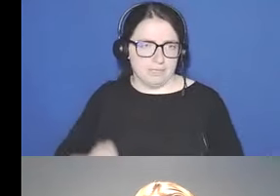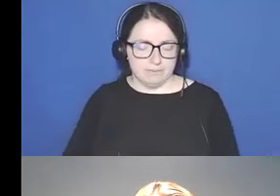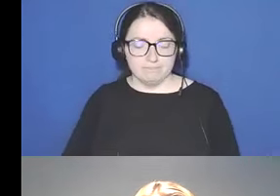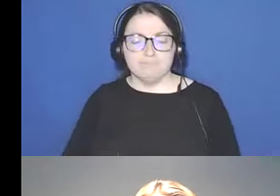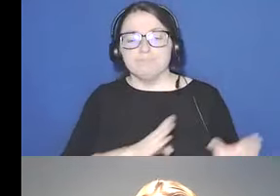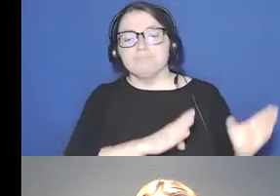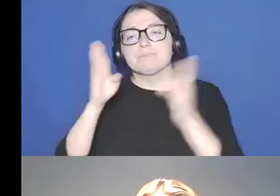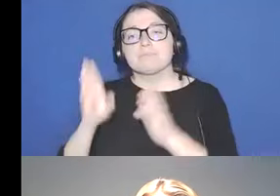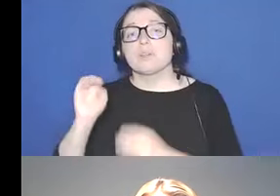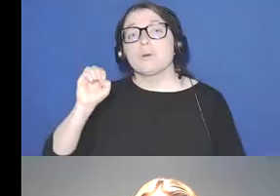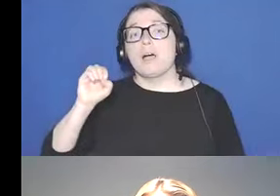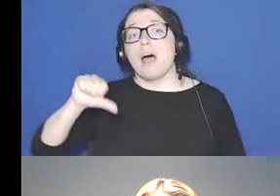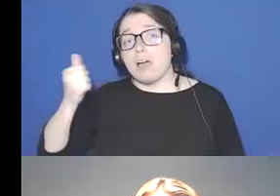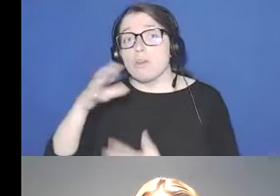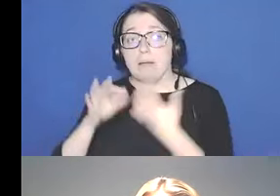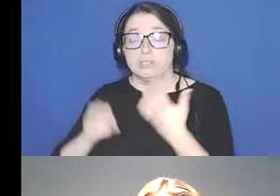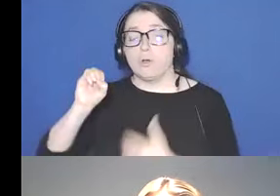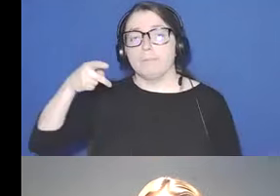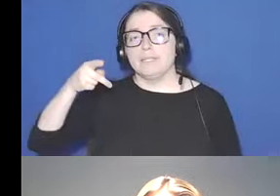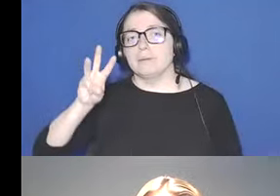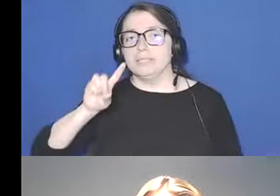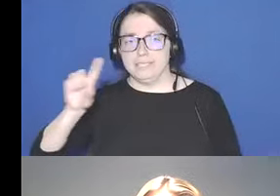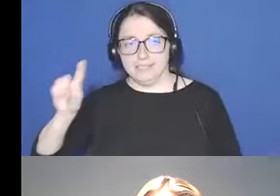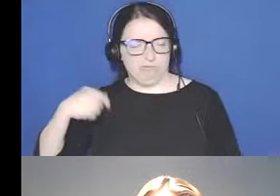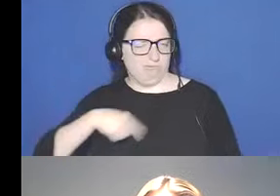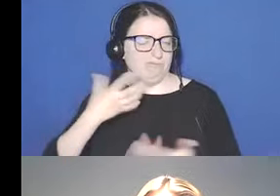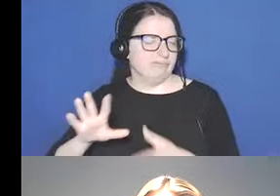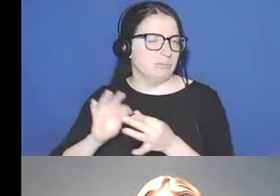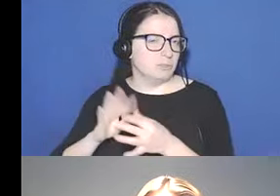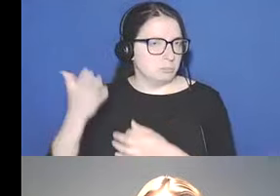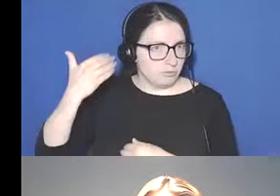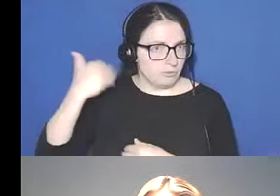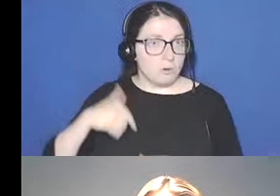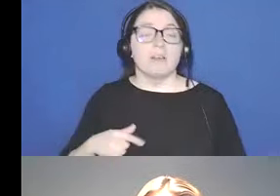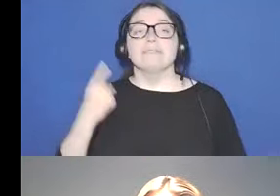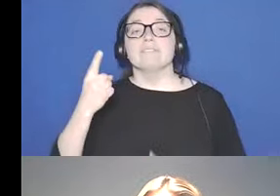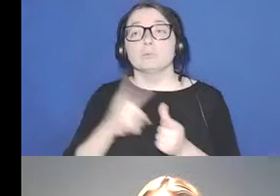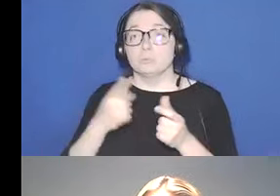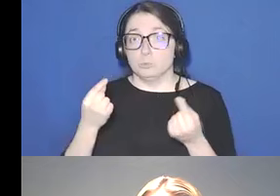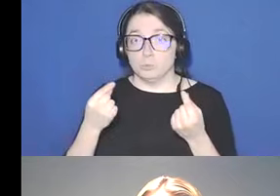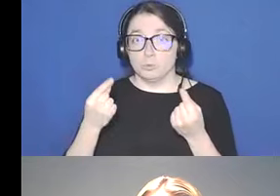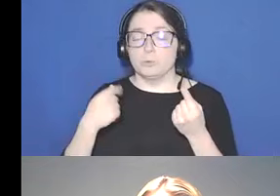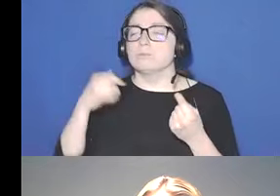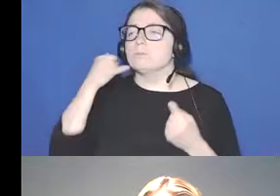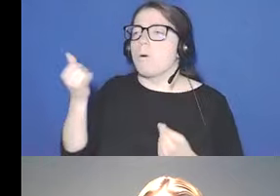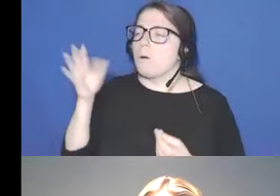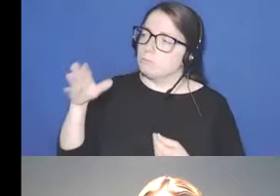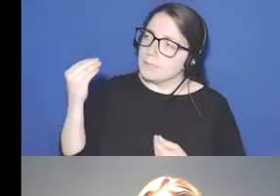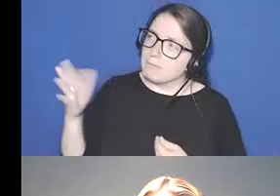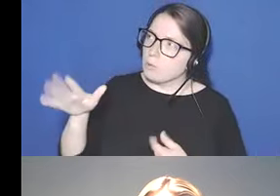we've talked a lot about. The first step is to call and let them know you're interested in applying